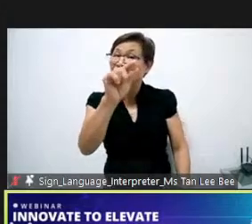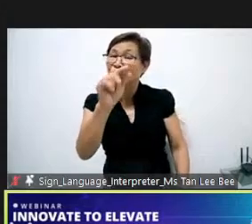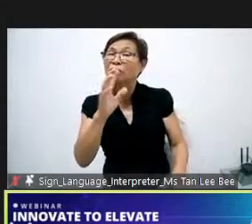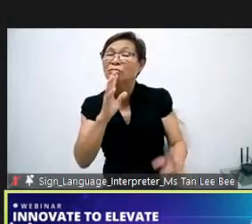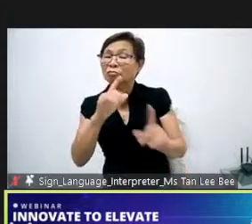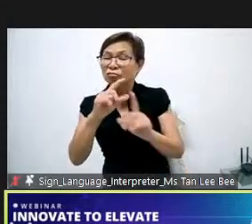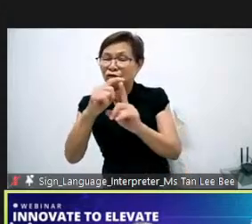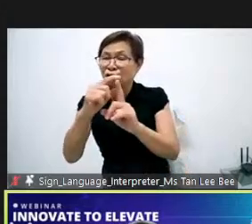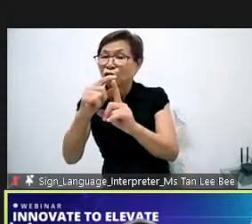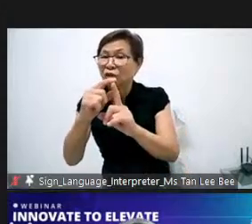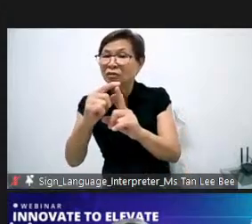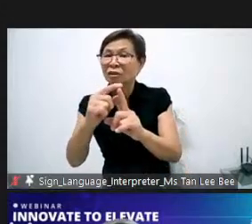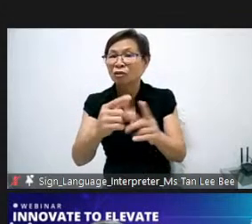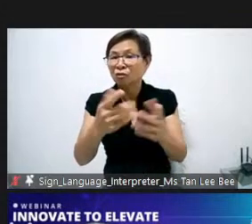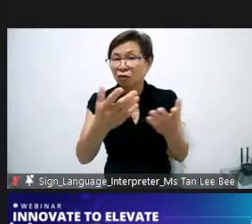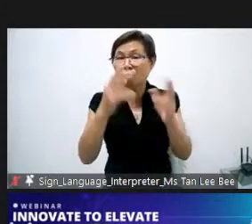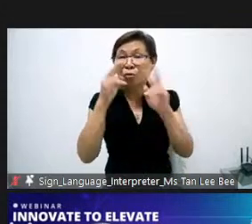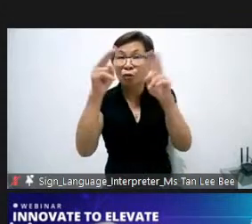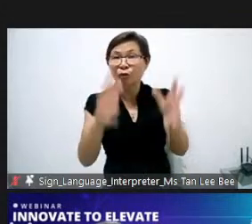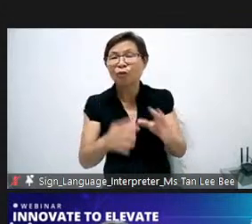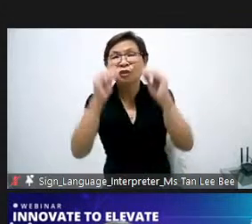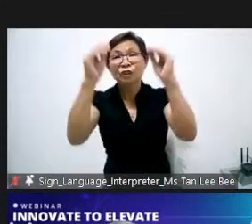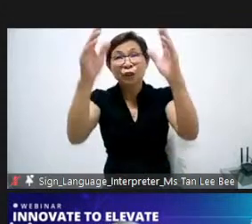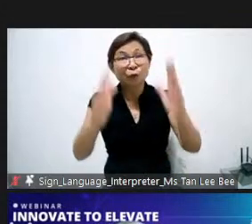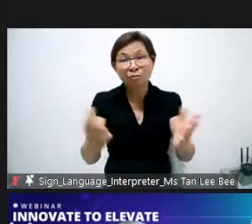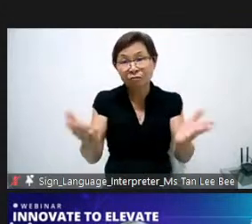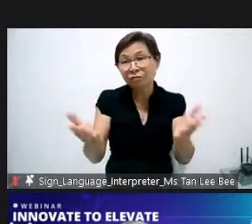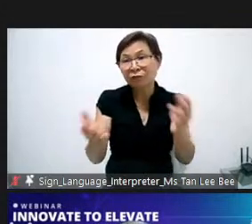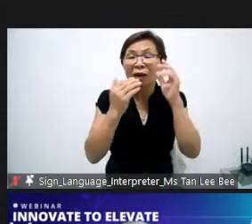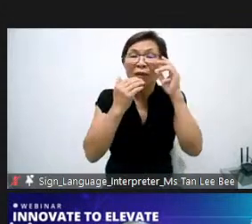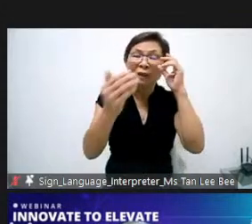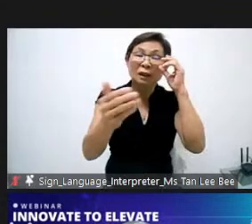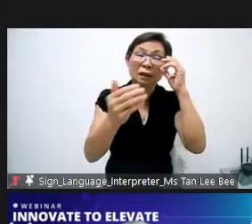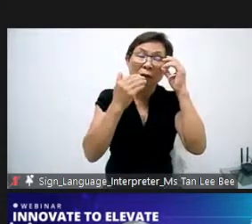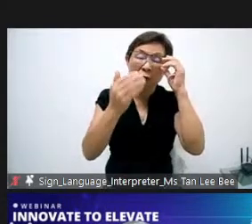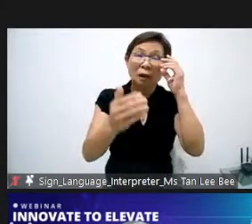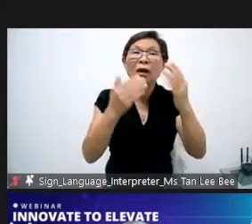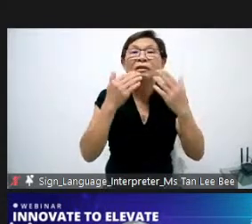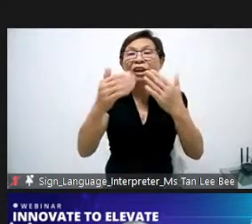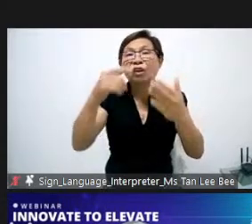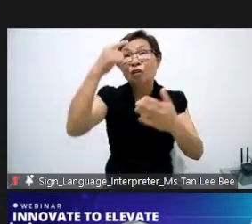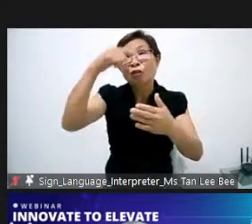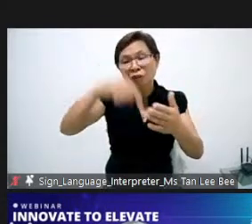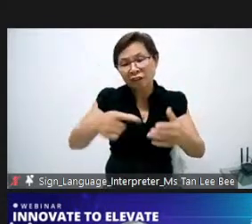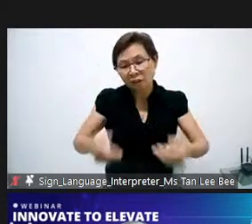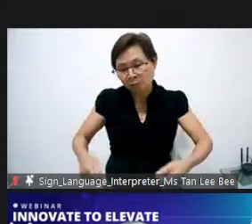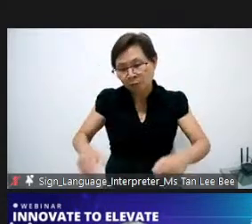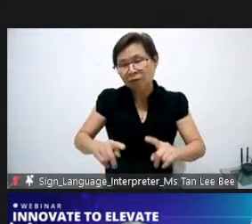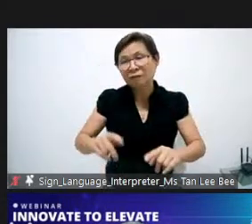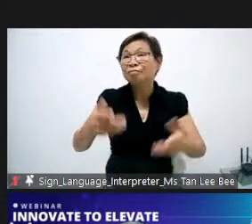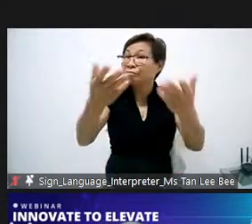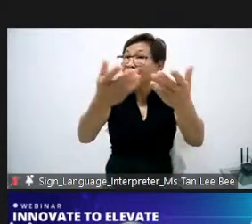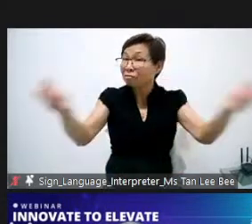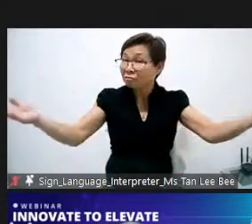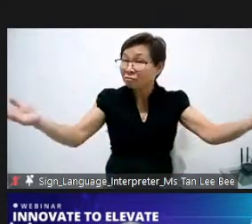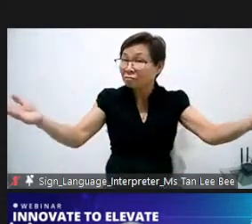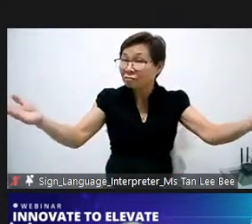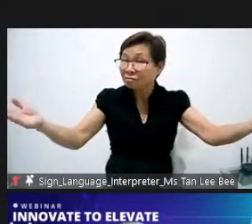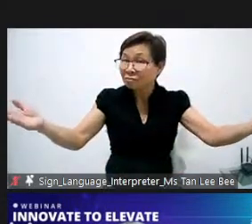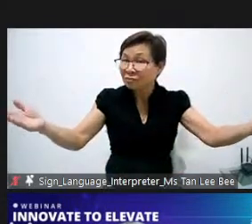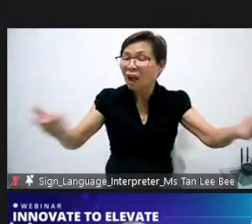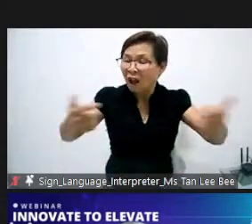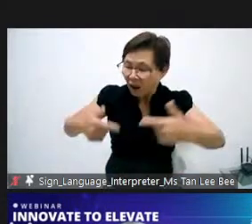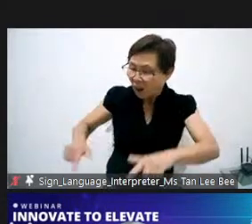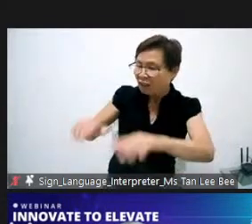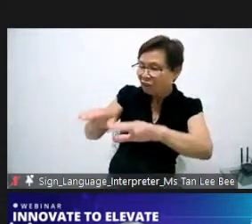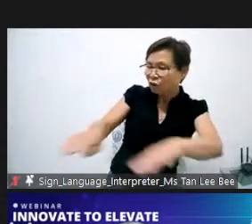here. Cikgu? Thank you. Thank you for this opportunity. Guys, let our students have